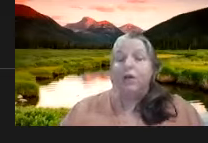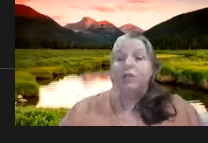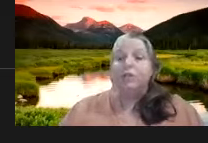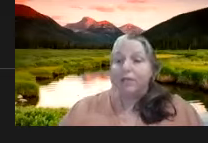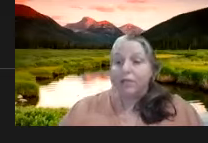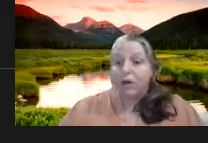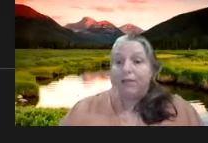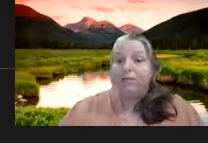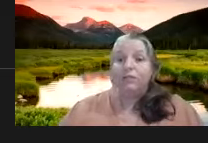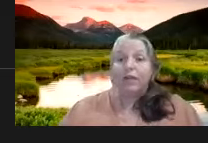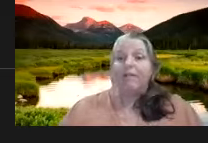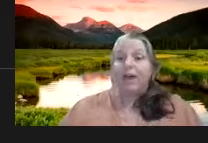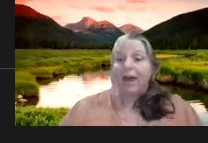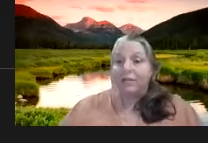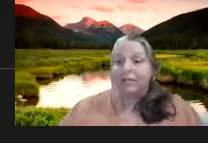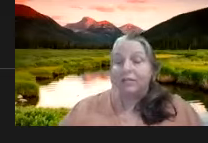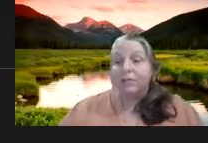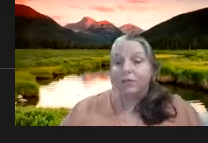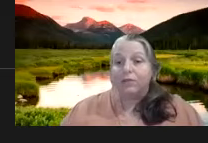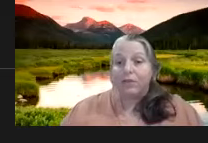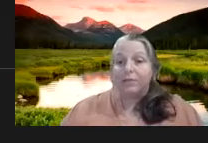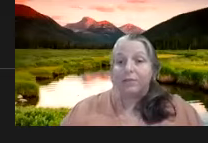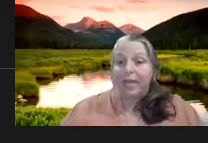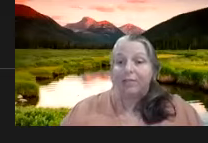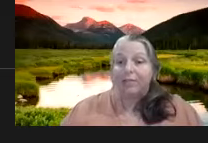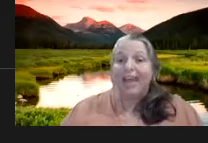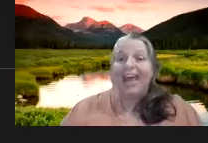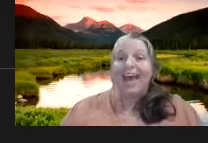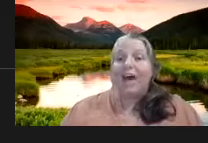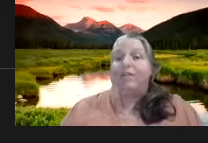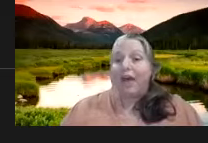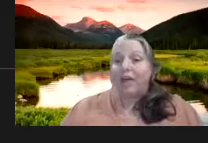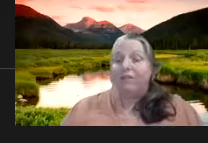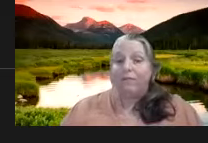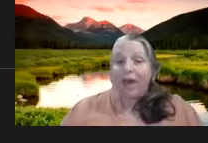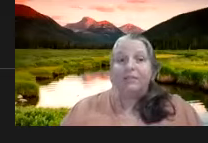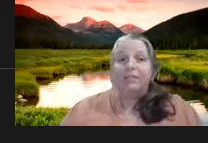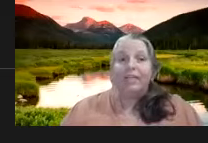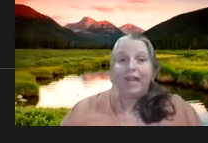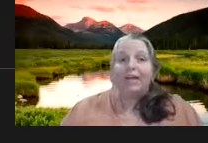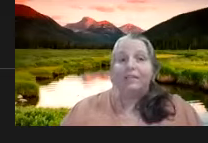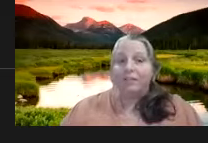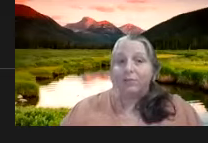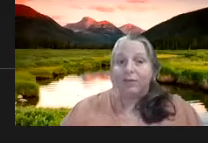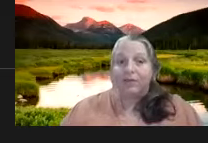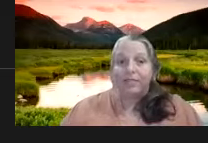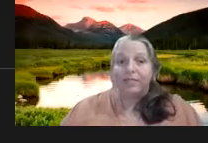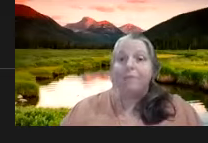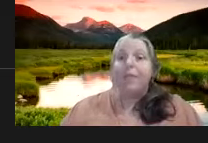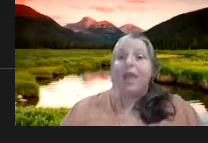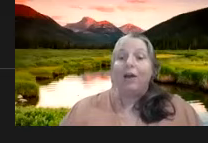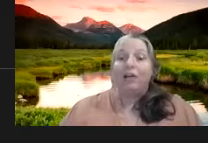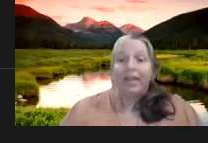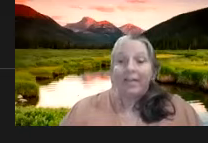you do not drive or do not have access to personal transportation. How did that affect getting access to